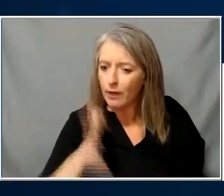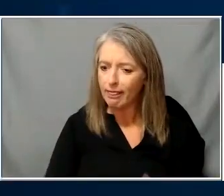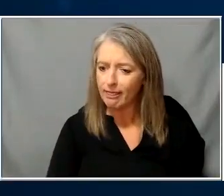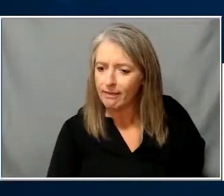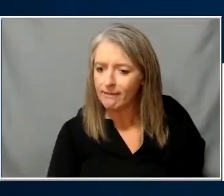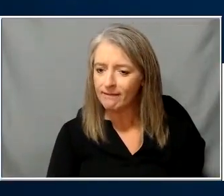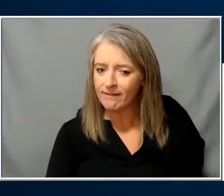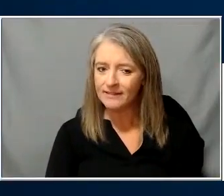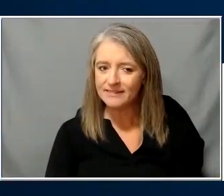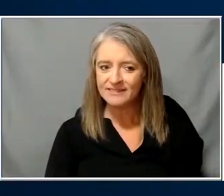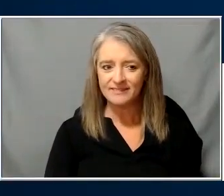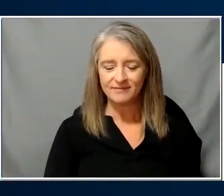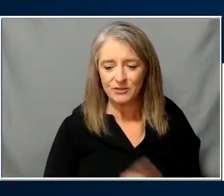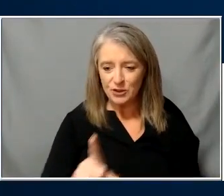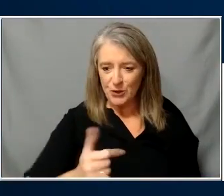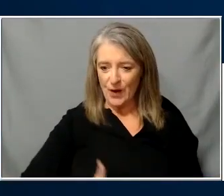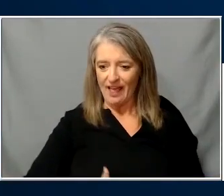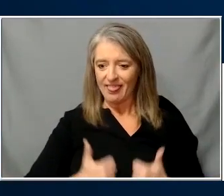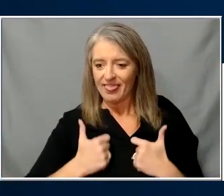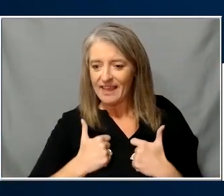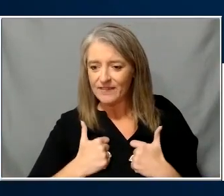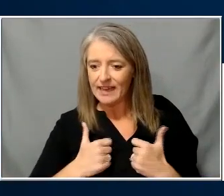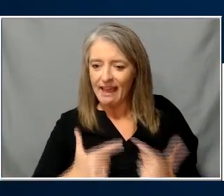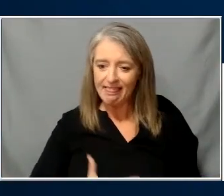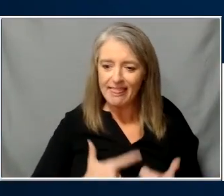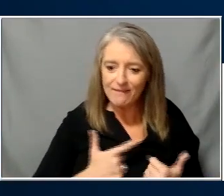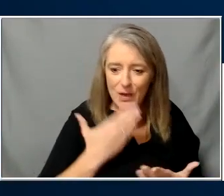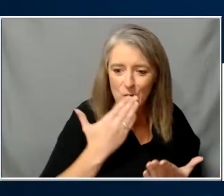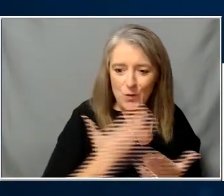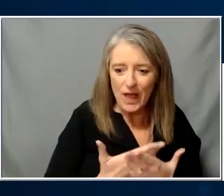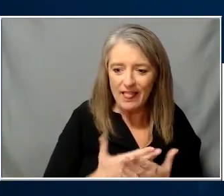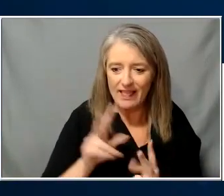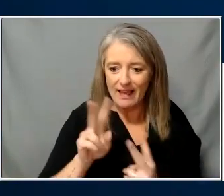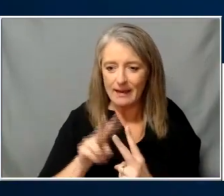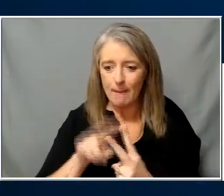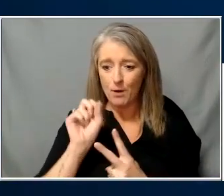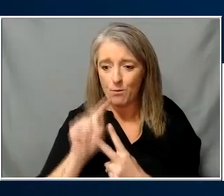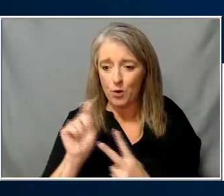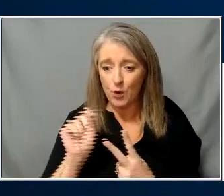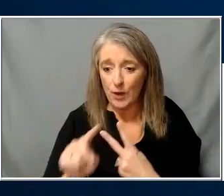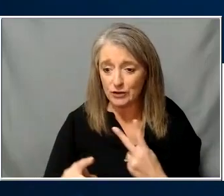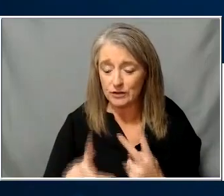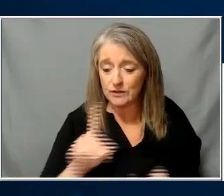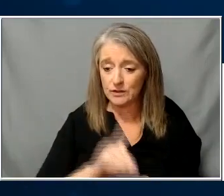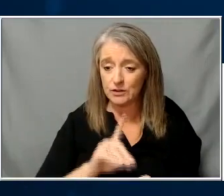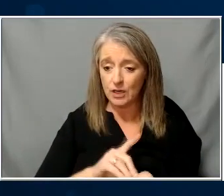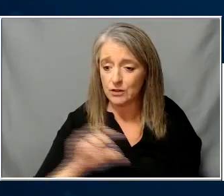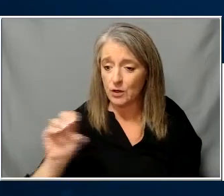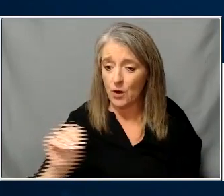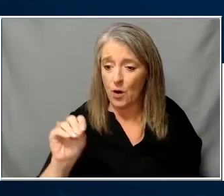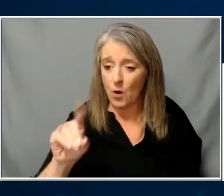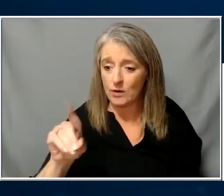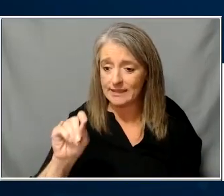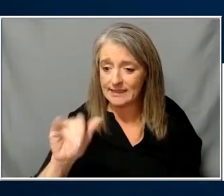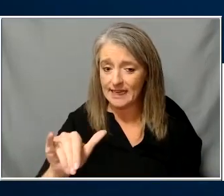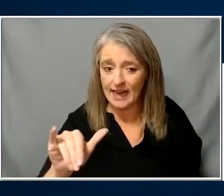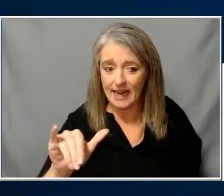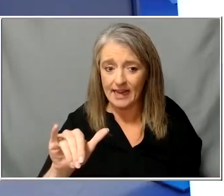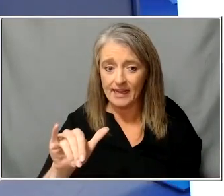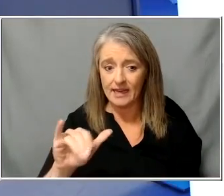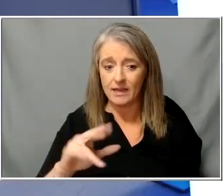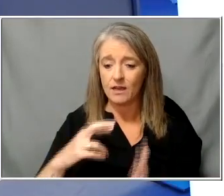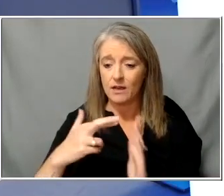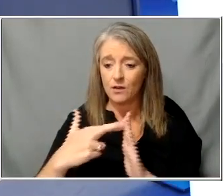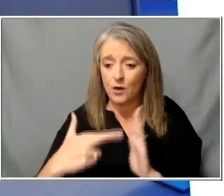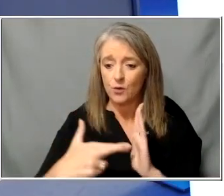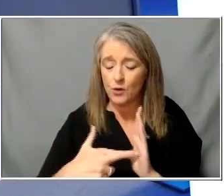You are living, and you are living well. A couple more questions I want to ask Dr. O'Day about as the role of